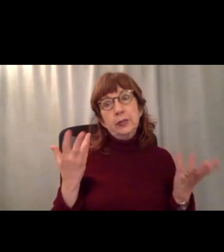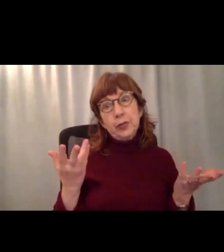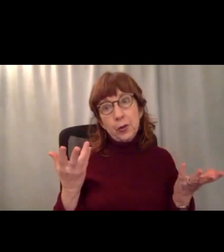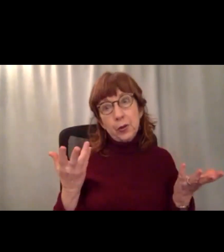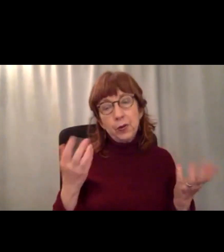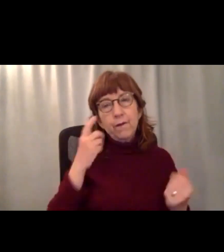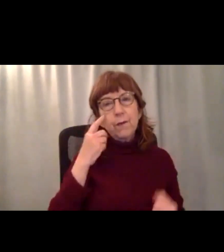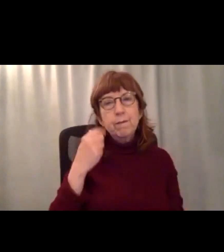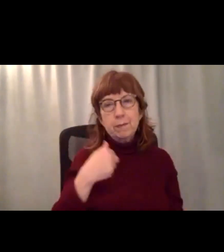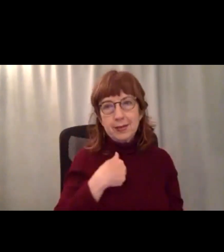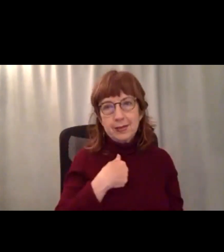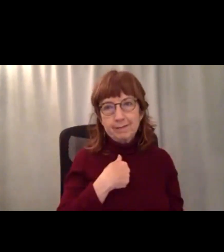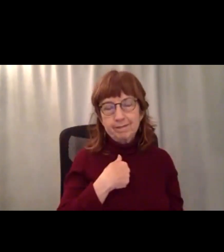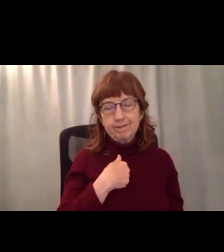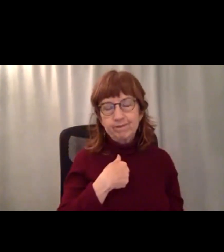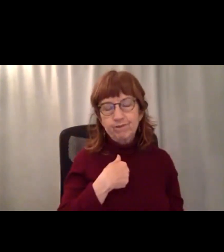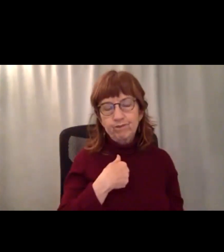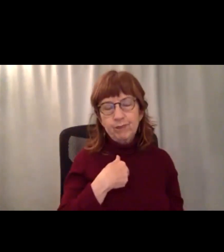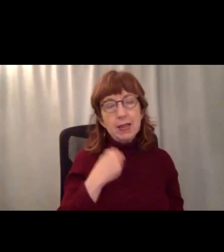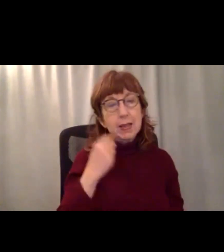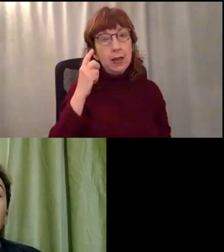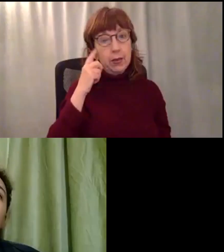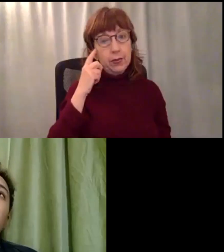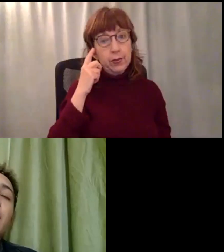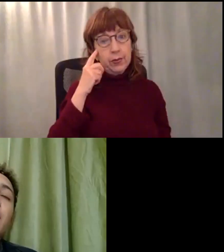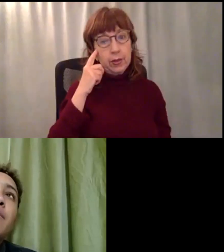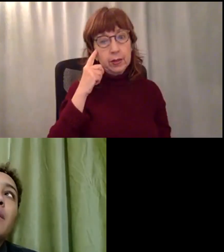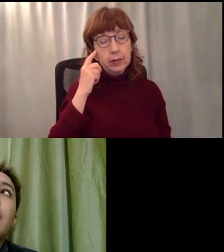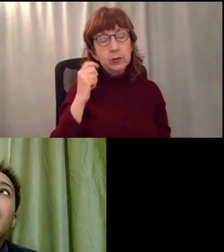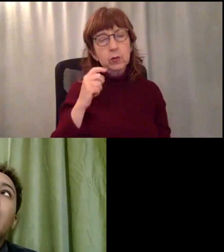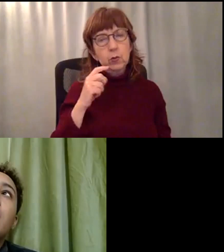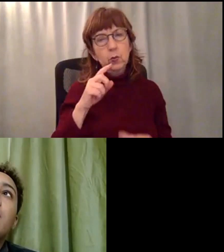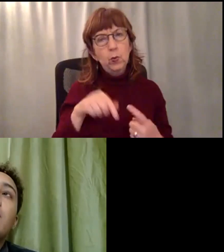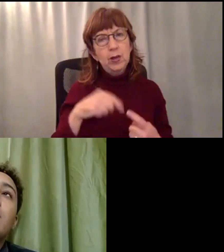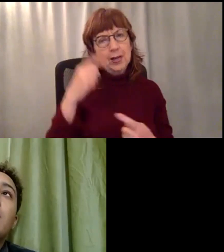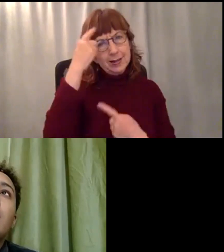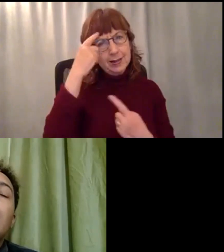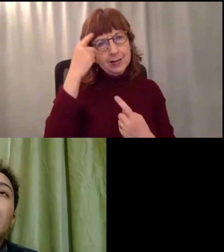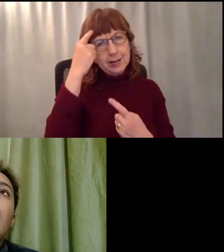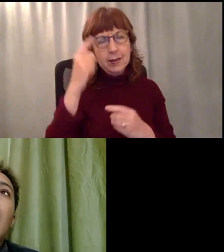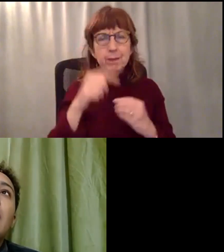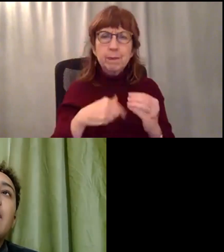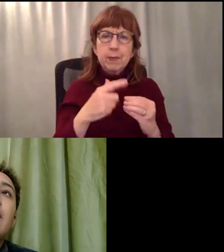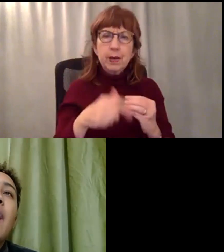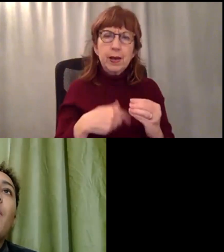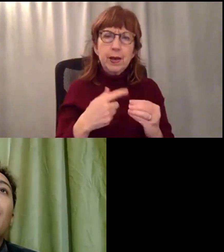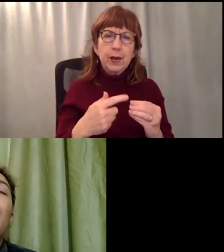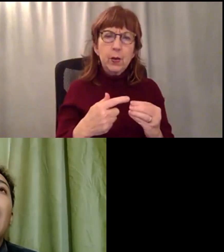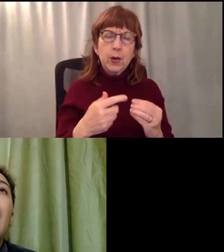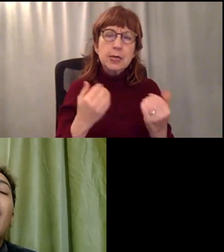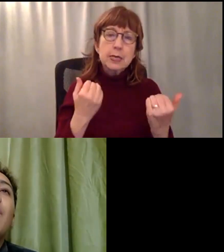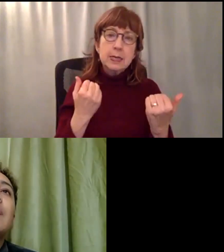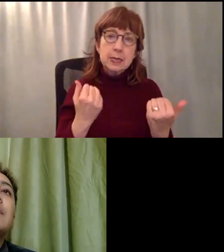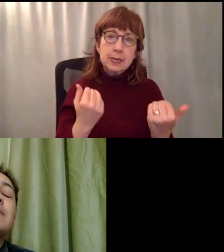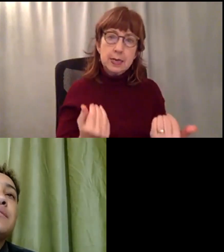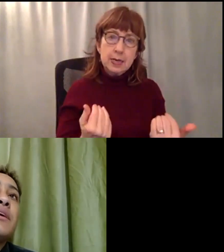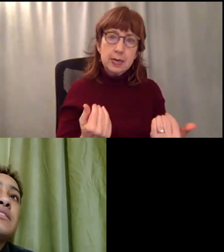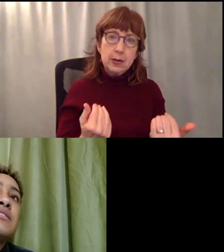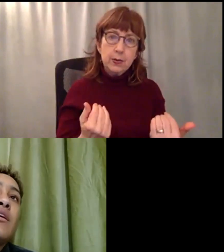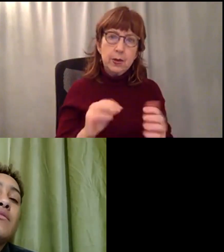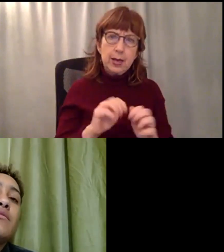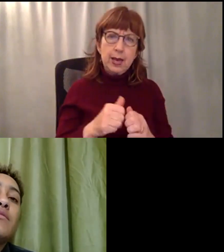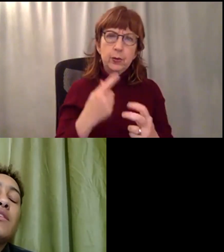For me, I think when I think about like now how I